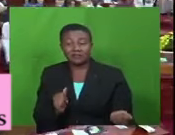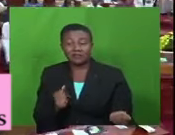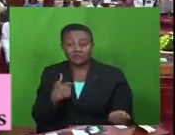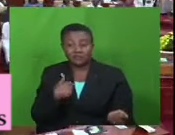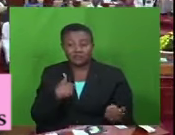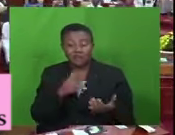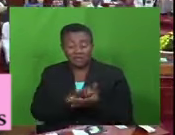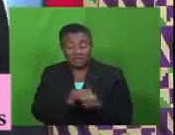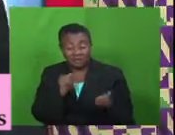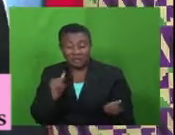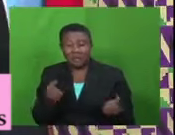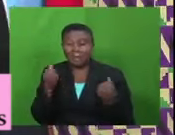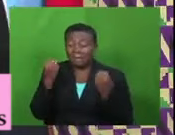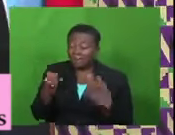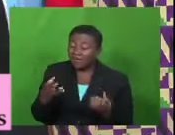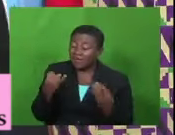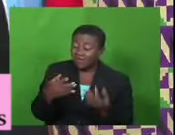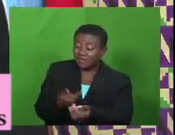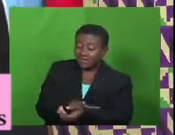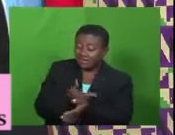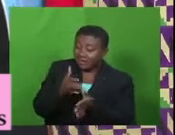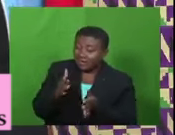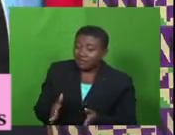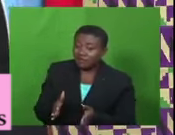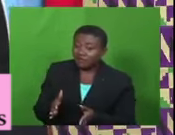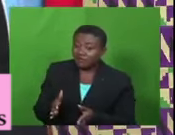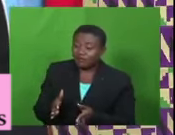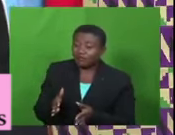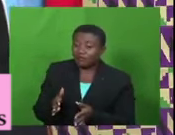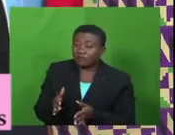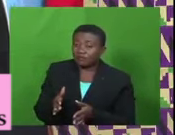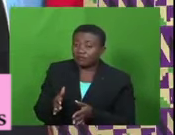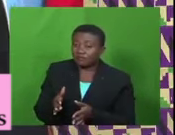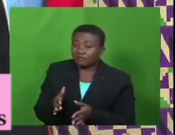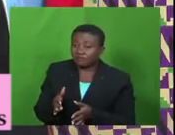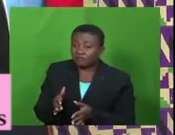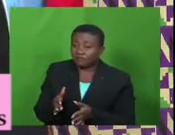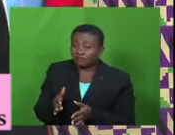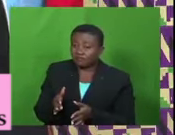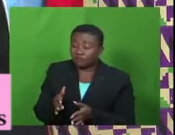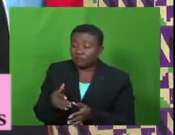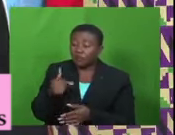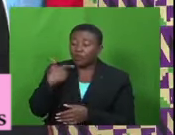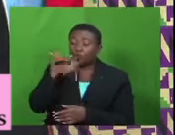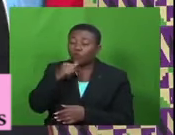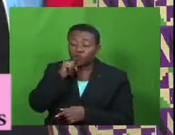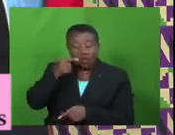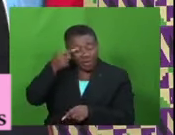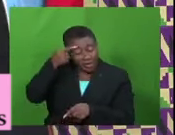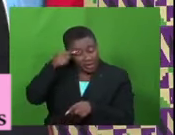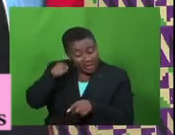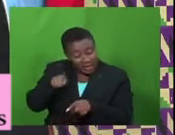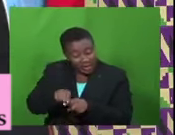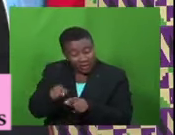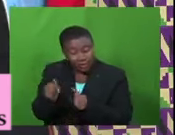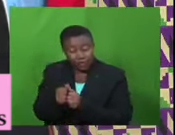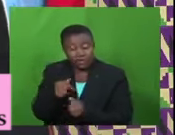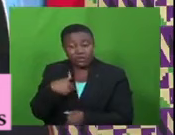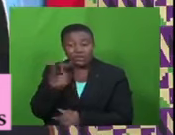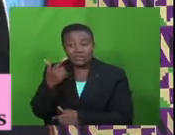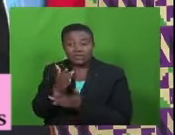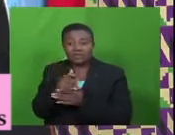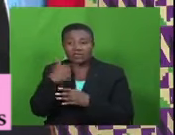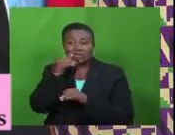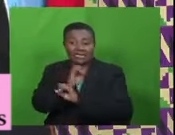there are many Ghanaians who will vehemently disagree when some say there's nothing to